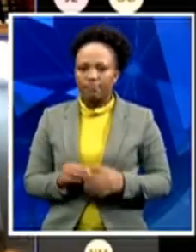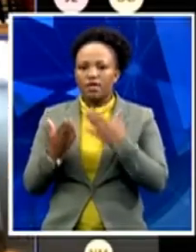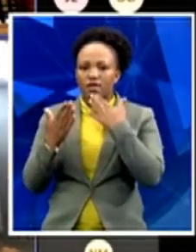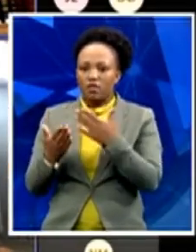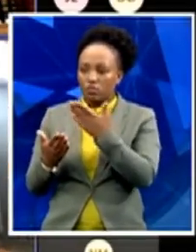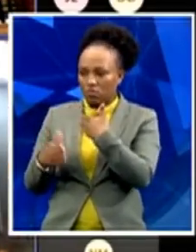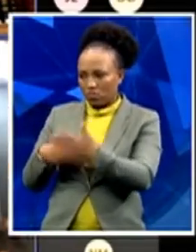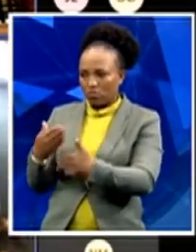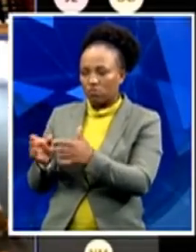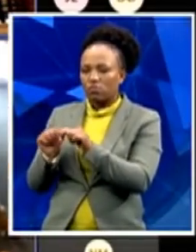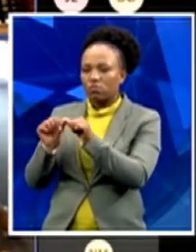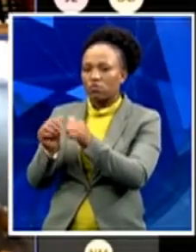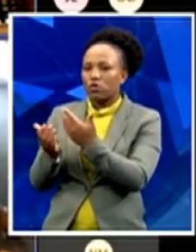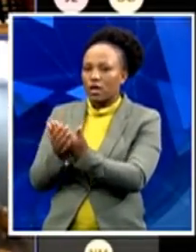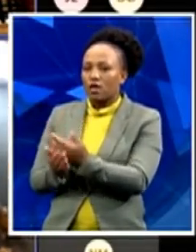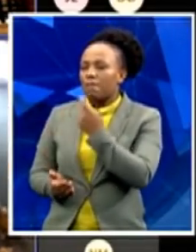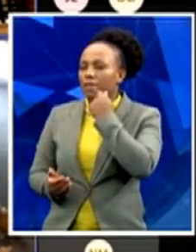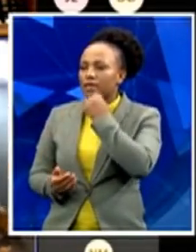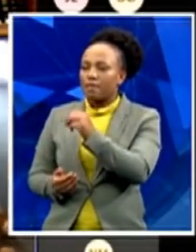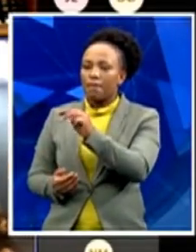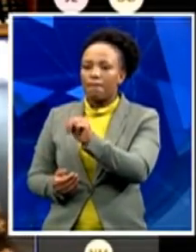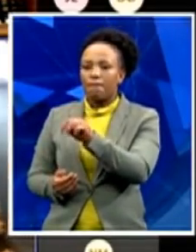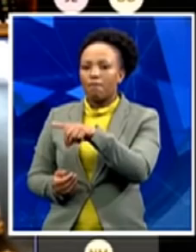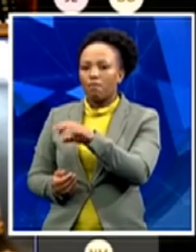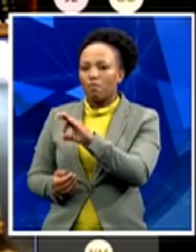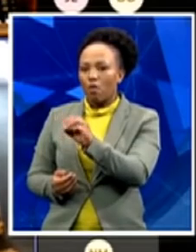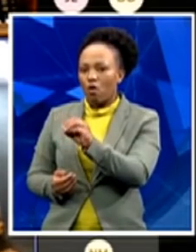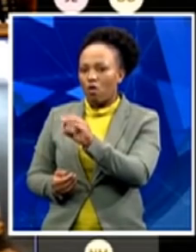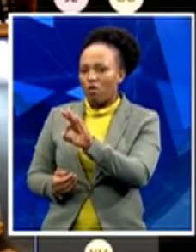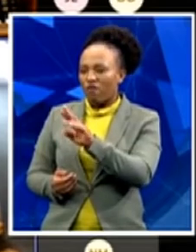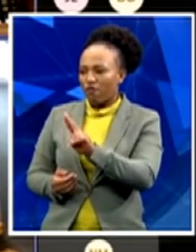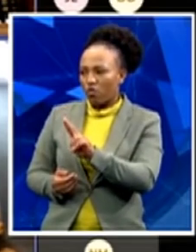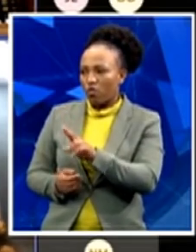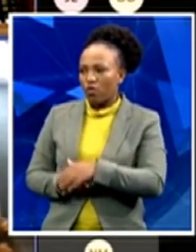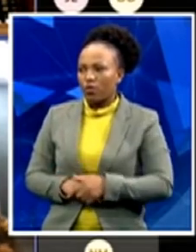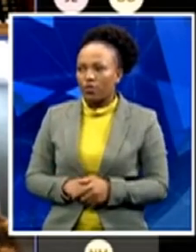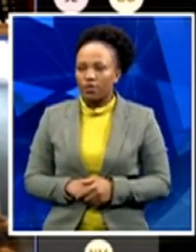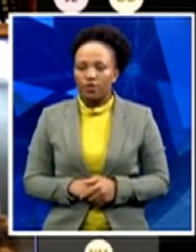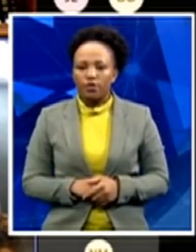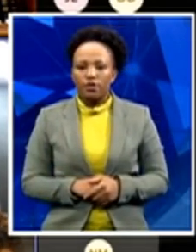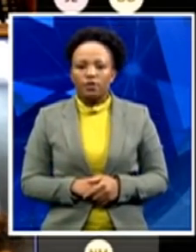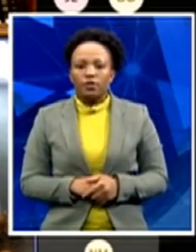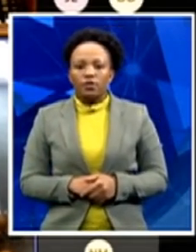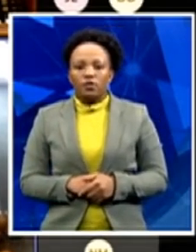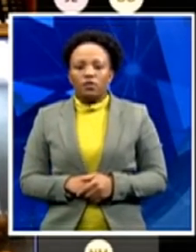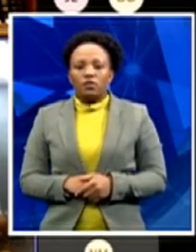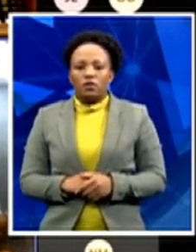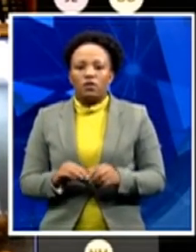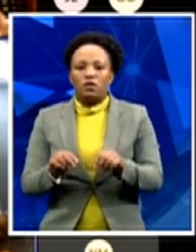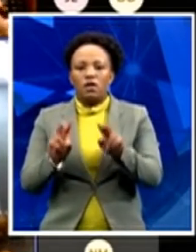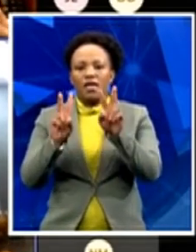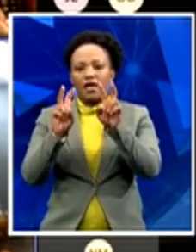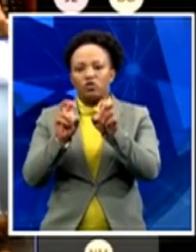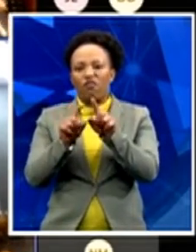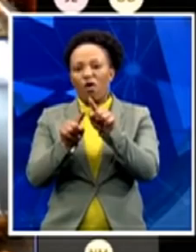lord. Well, my lord, then let me start with the issue of condonation, and I'm not going to